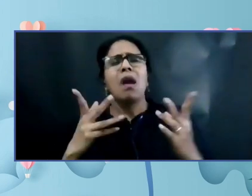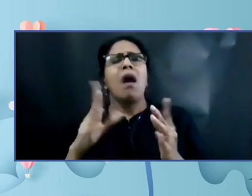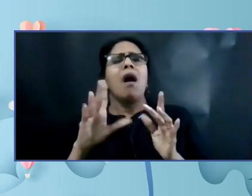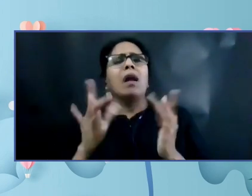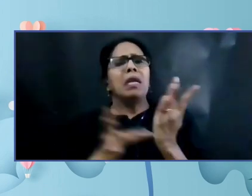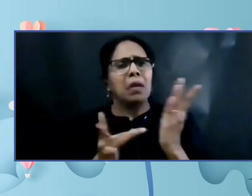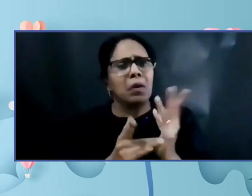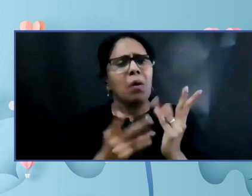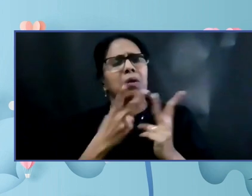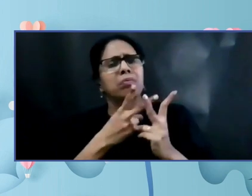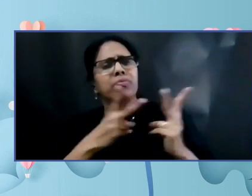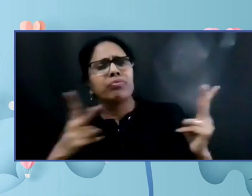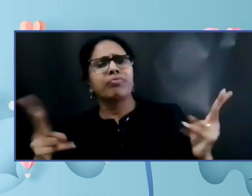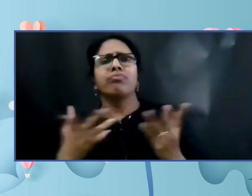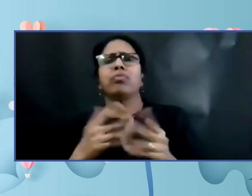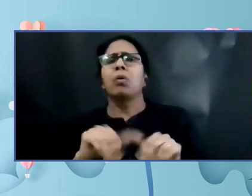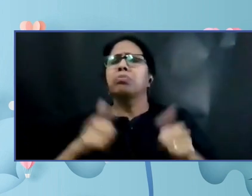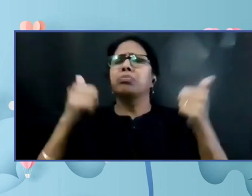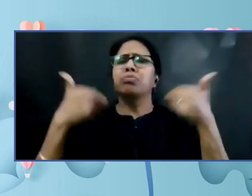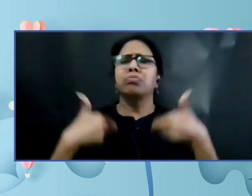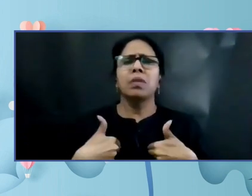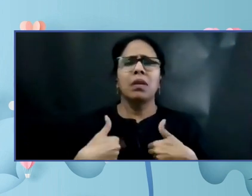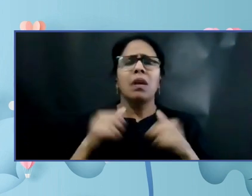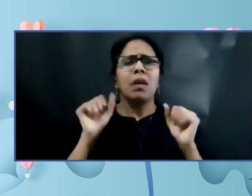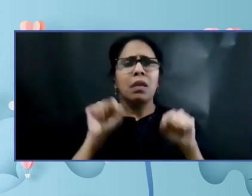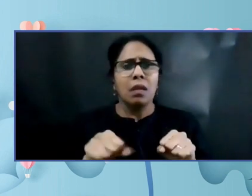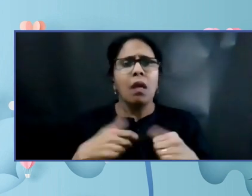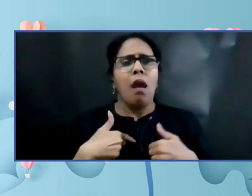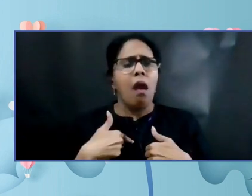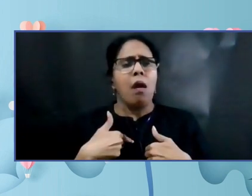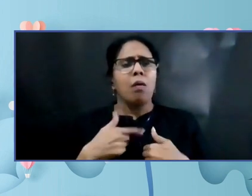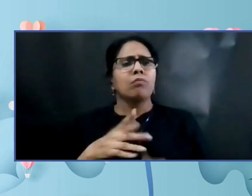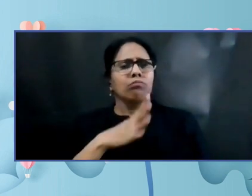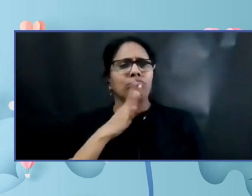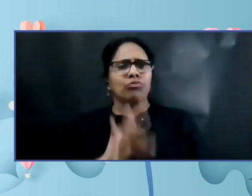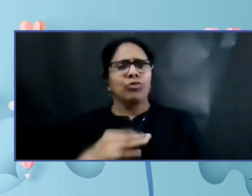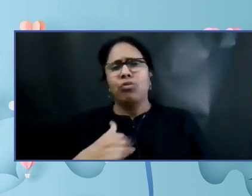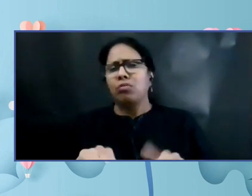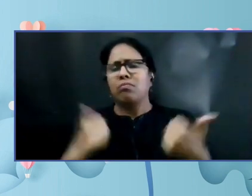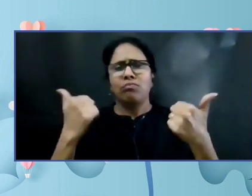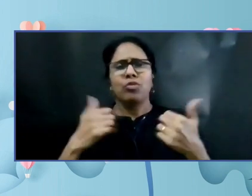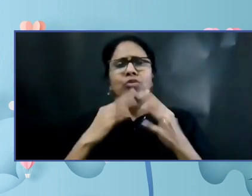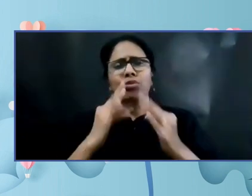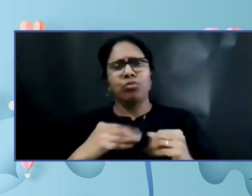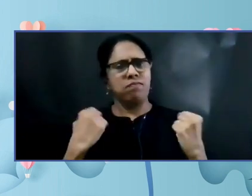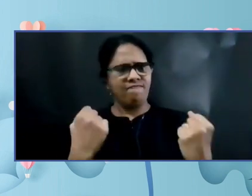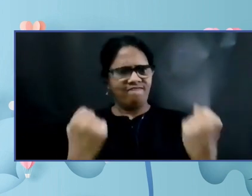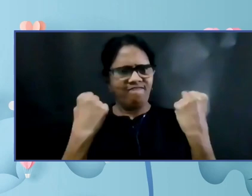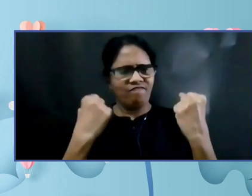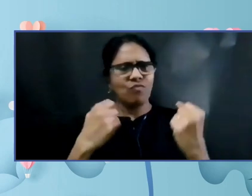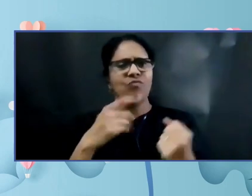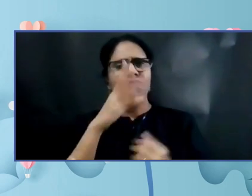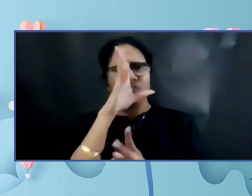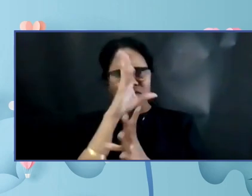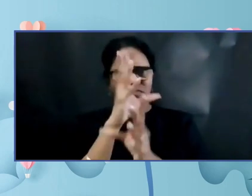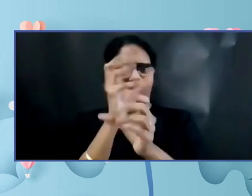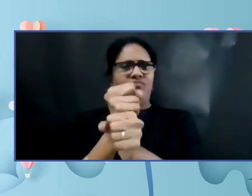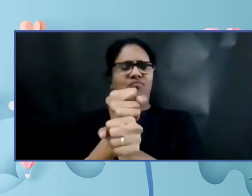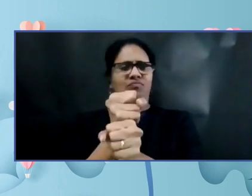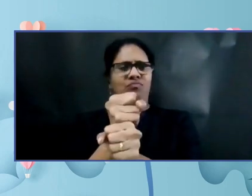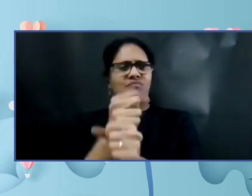more. And we mean business. We are dedicated,